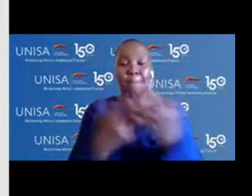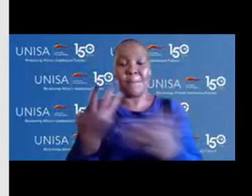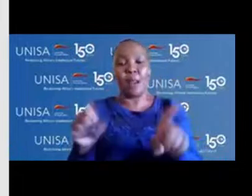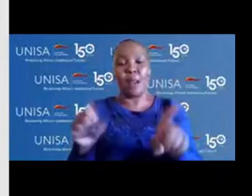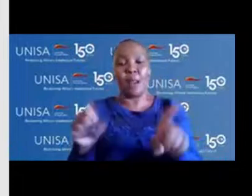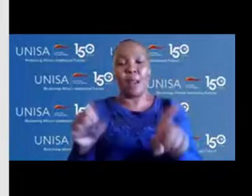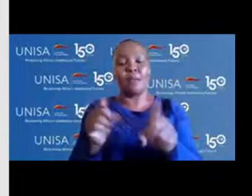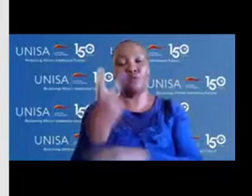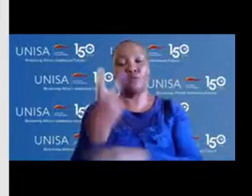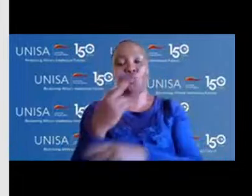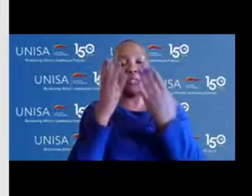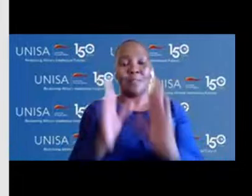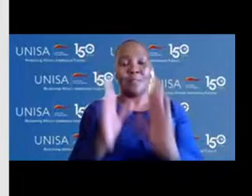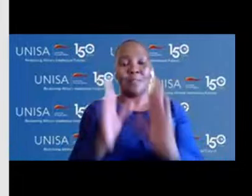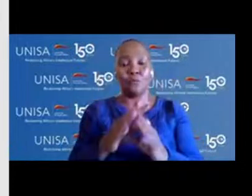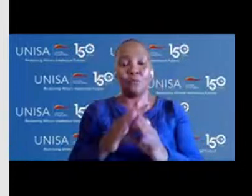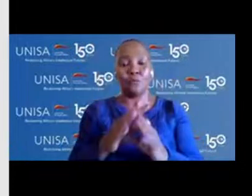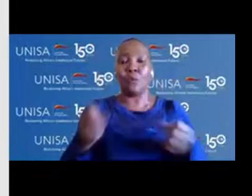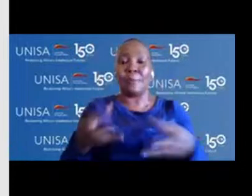with paraplegia.